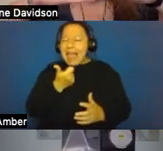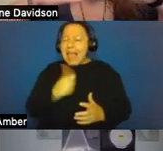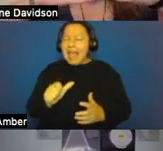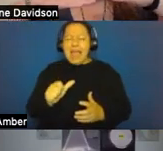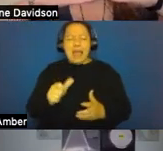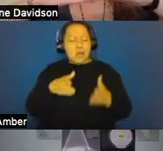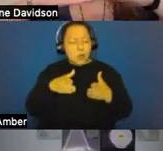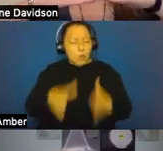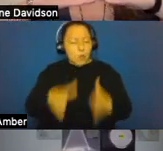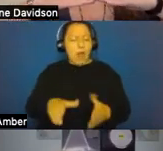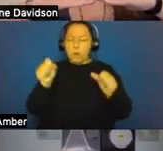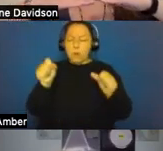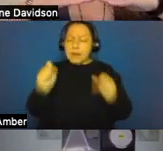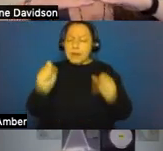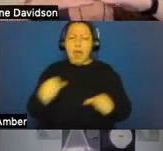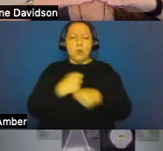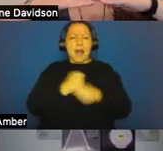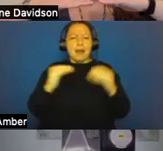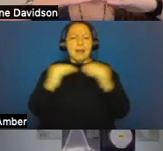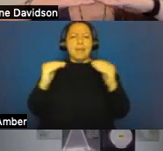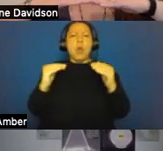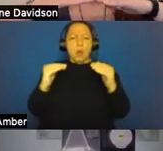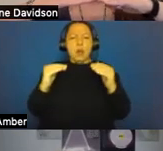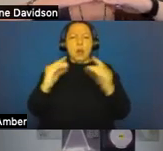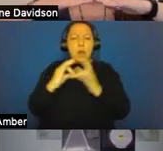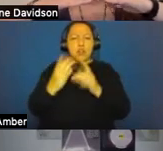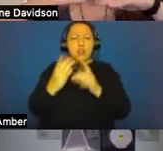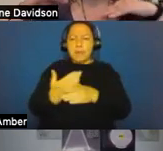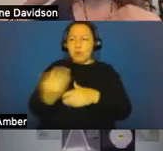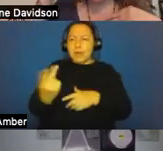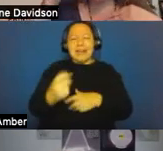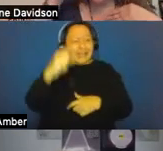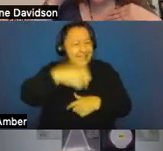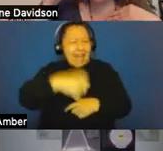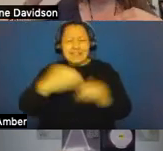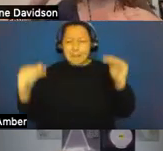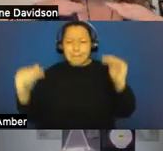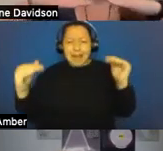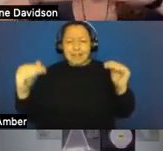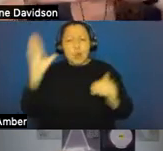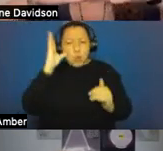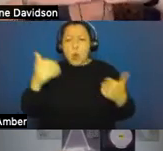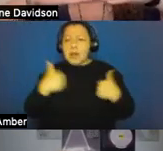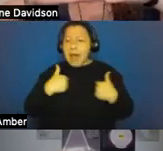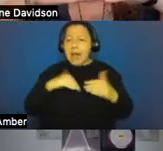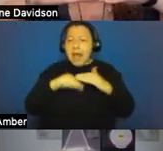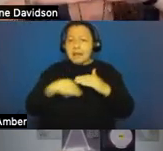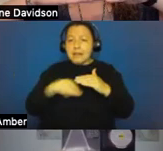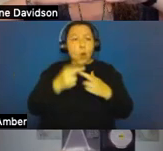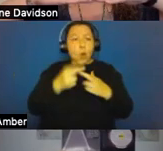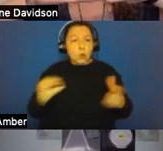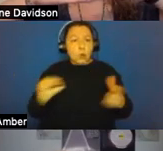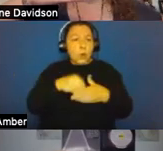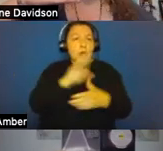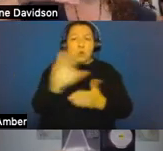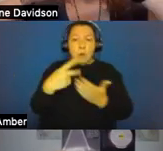level it out, level that relationship out. Yeah, the balance, right? You are going to have access to resources within your